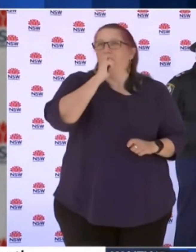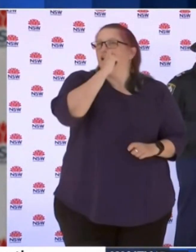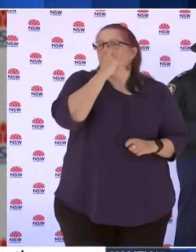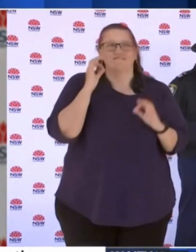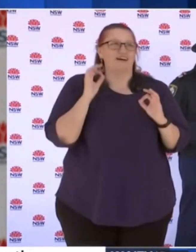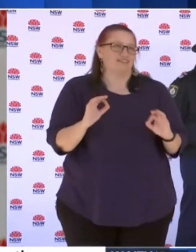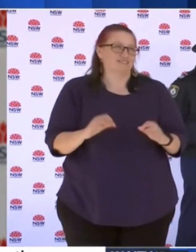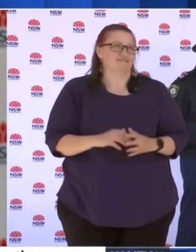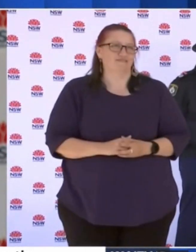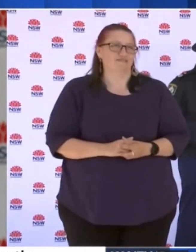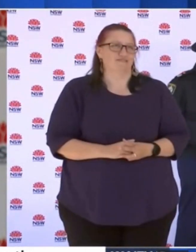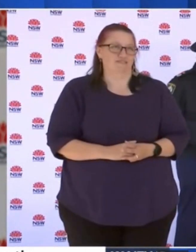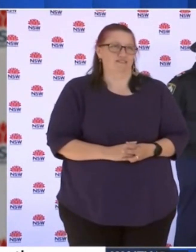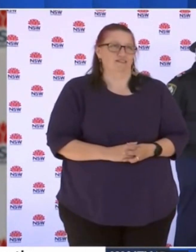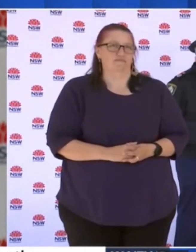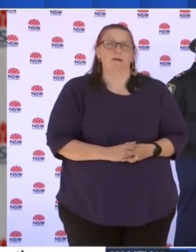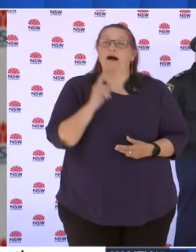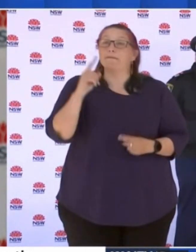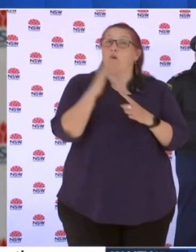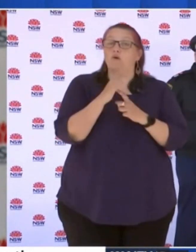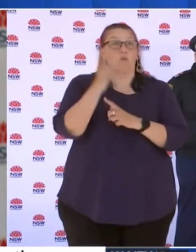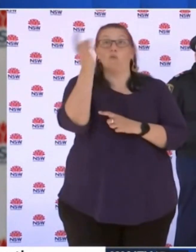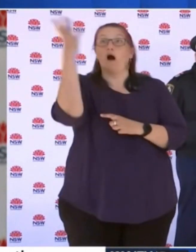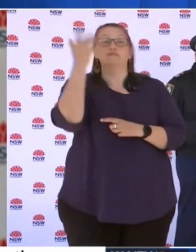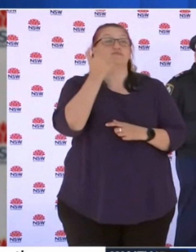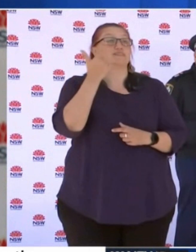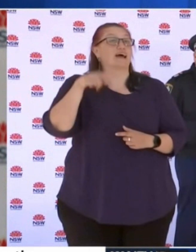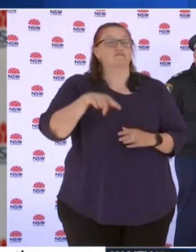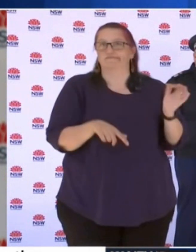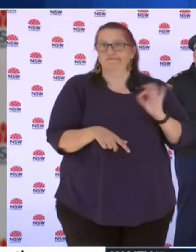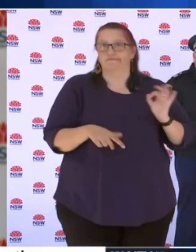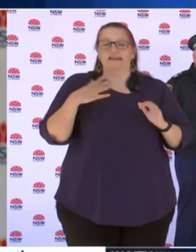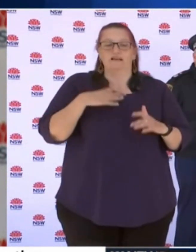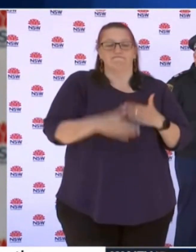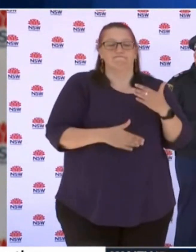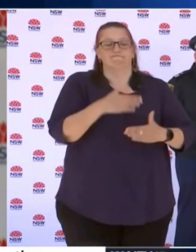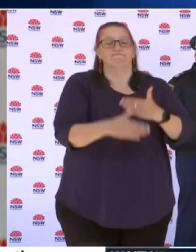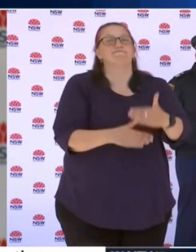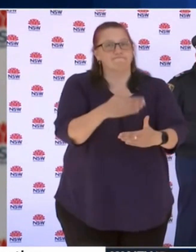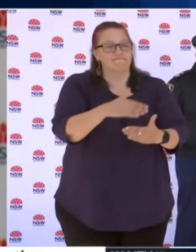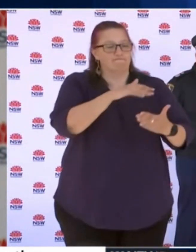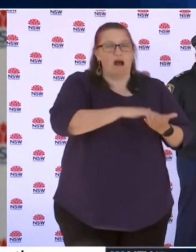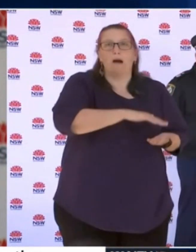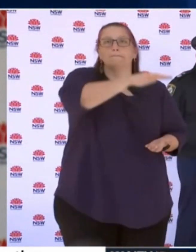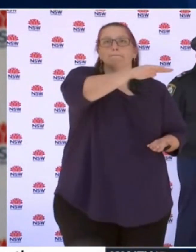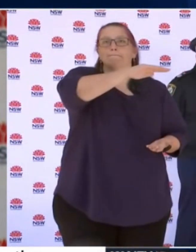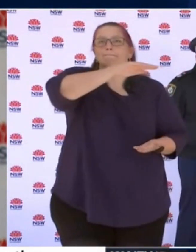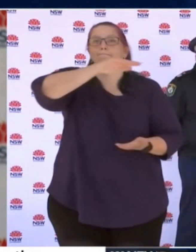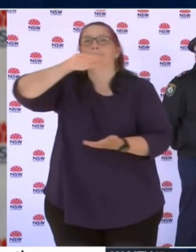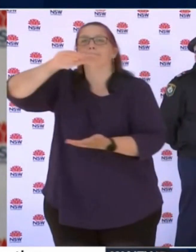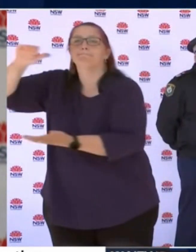what's really important is it's sustained. What we saw in the Avalon and community was that a really